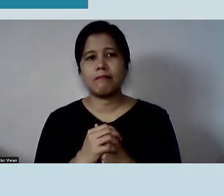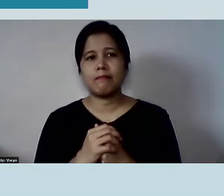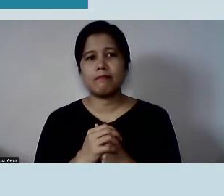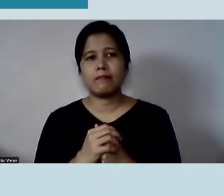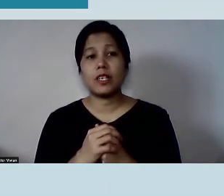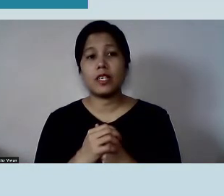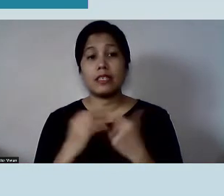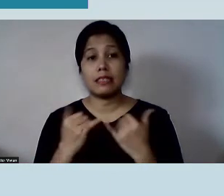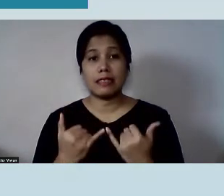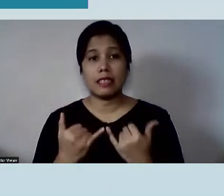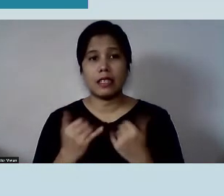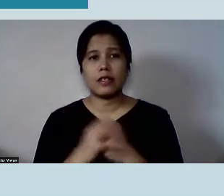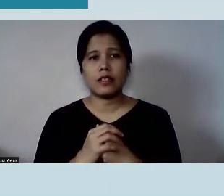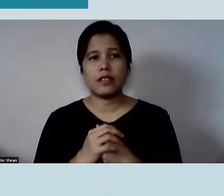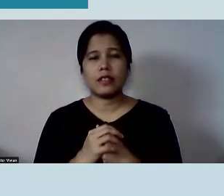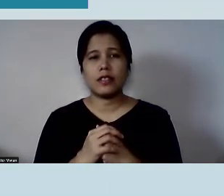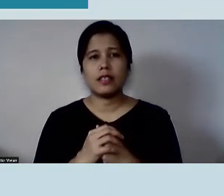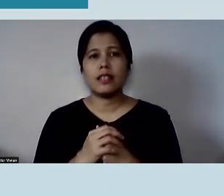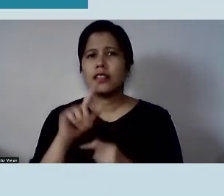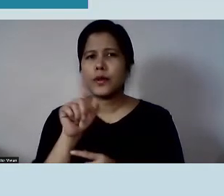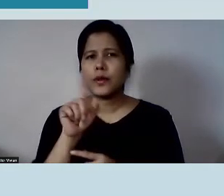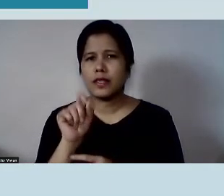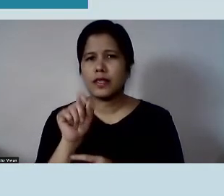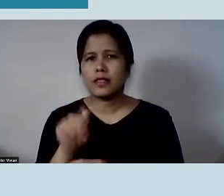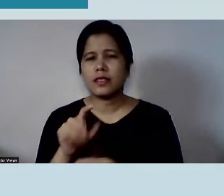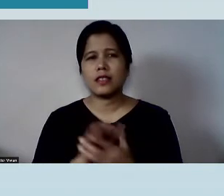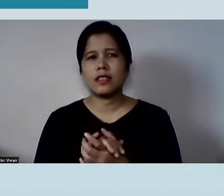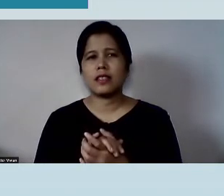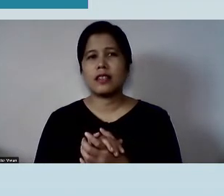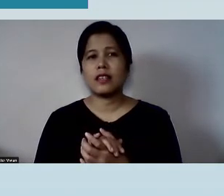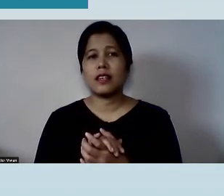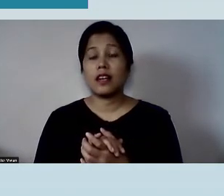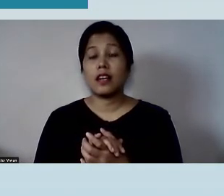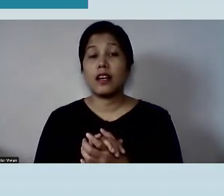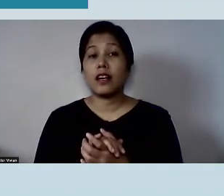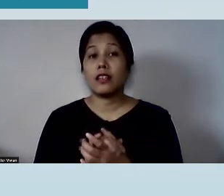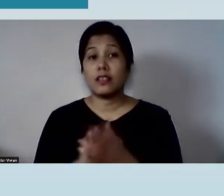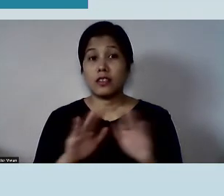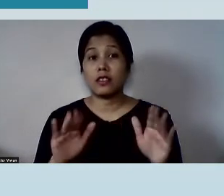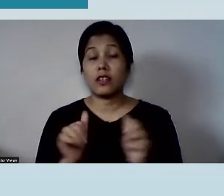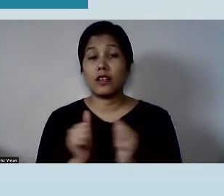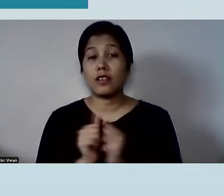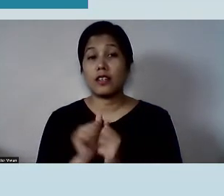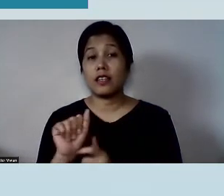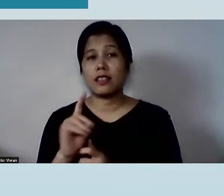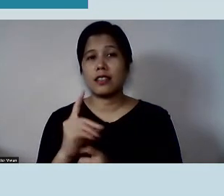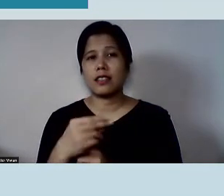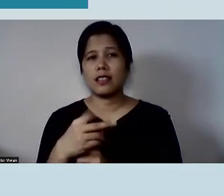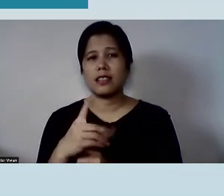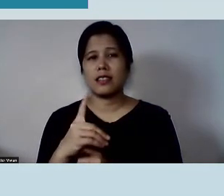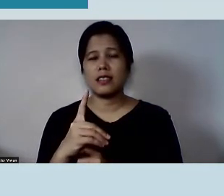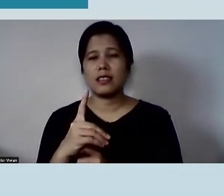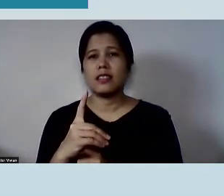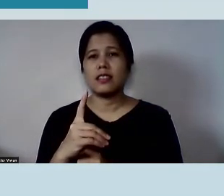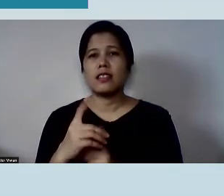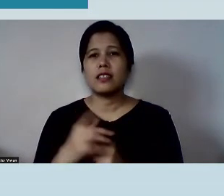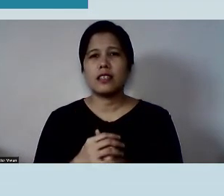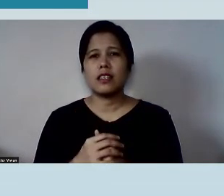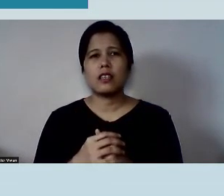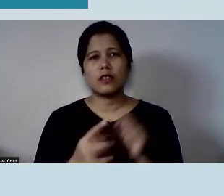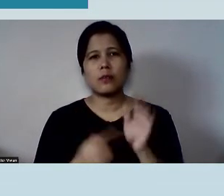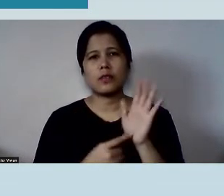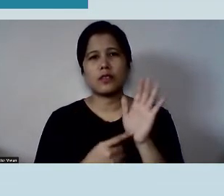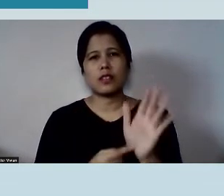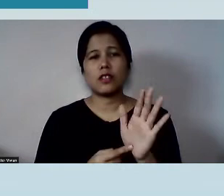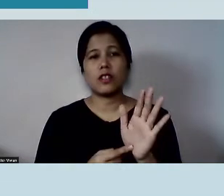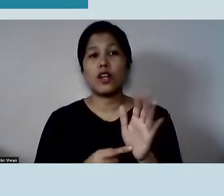Now, the perennial question, do sugar and diet cause ADHD? Again, I'll tell you, research has clearly demonstrated that nutrition